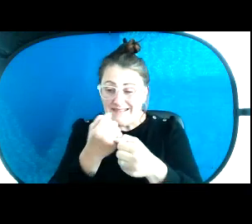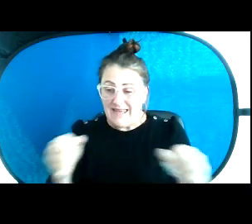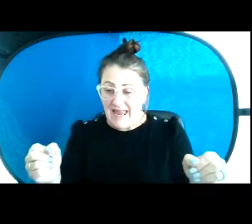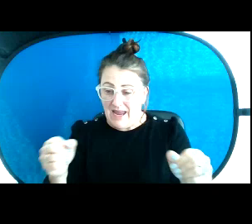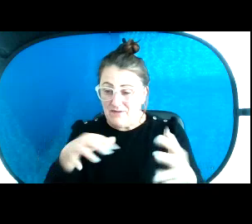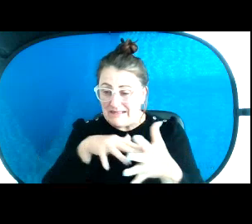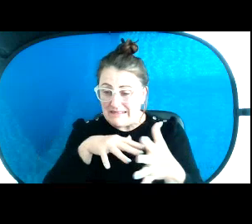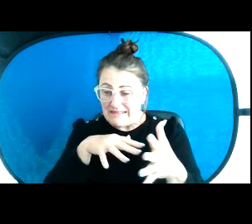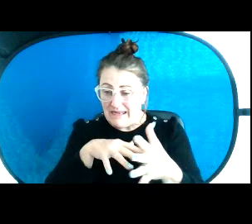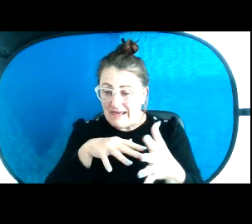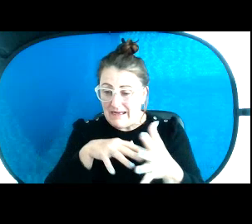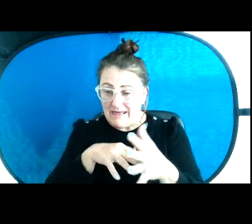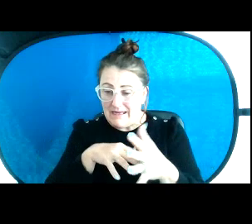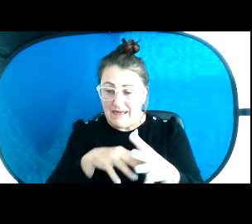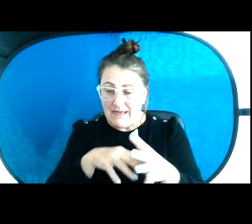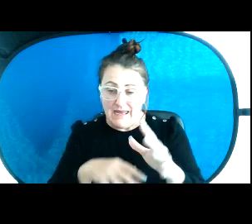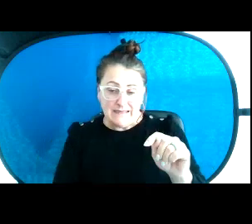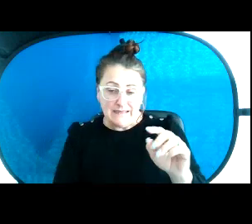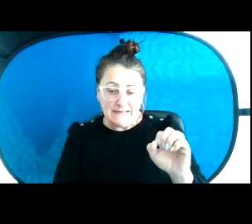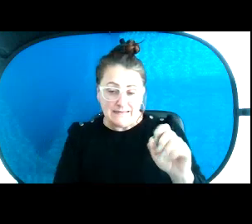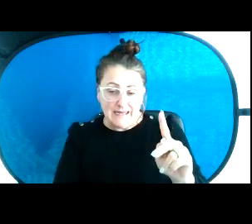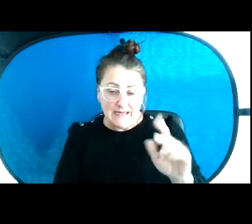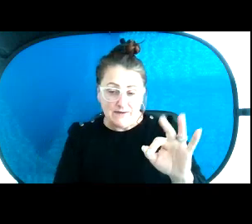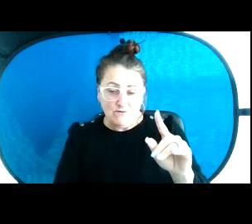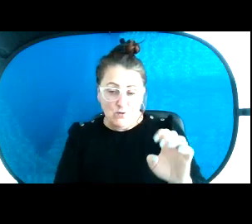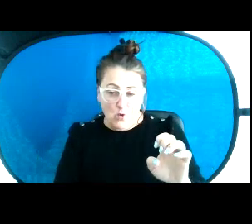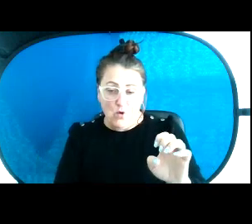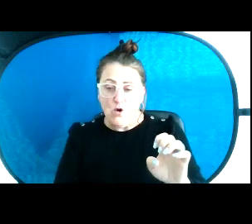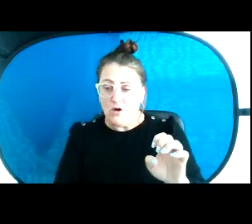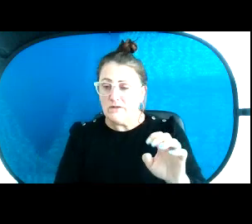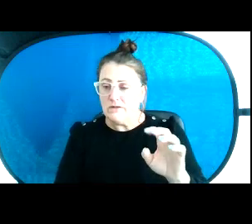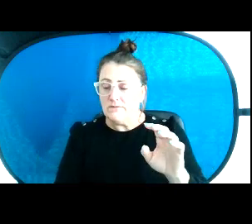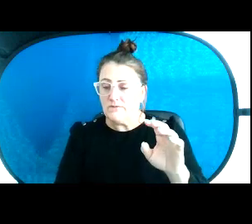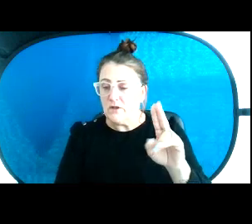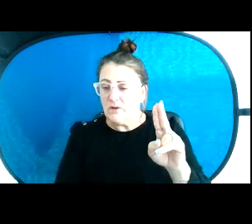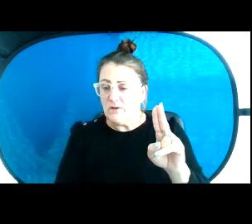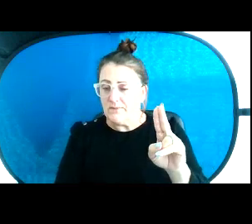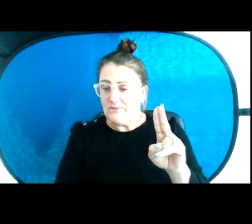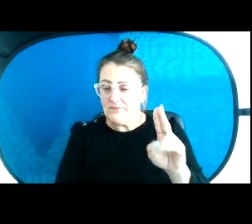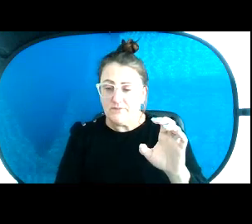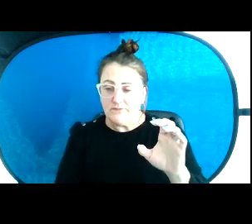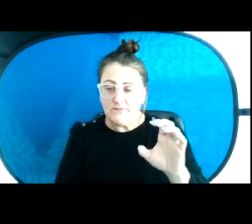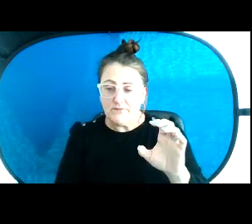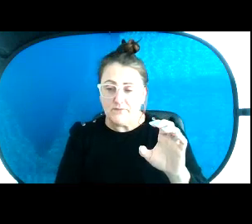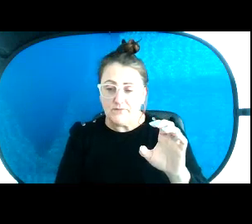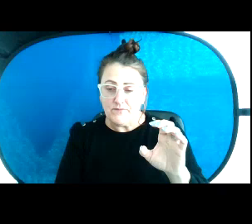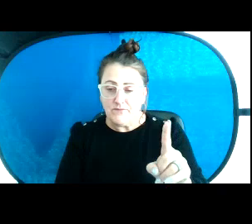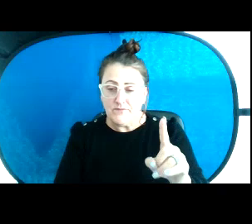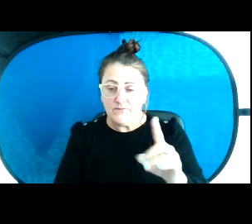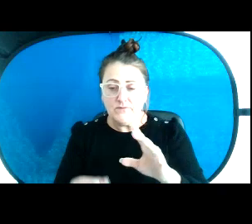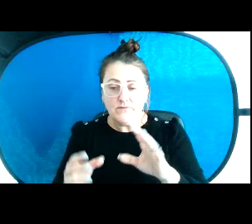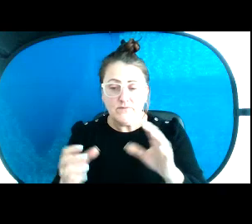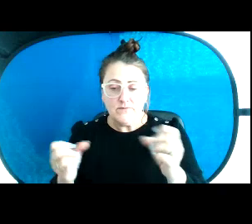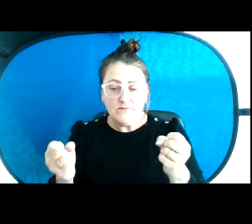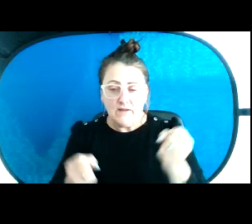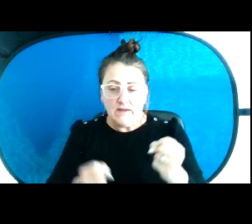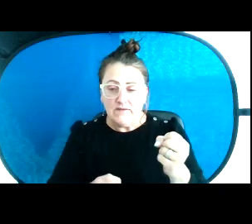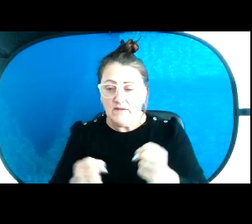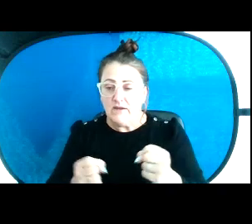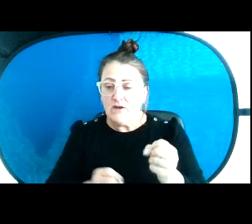task force is continuing to review research prepared by the University of California related to vehicle trends and